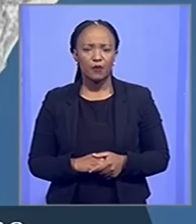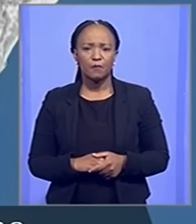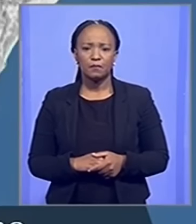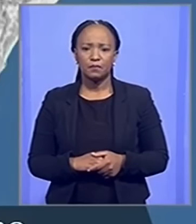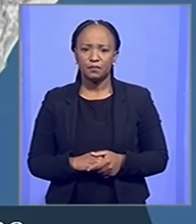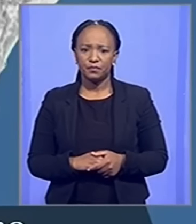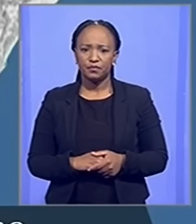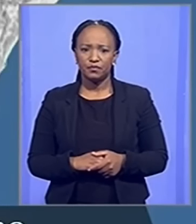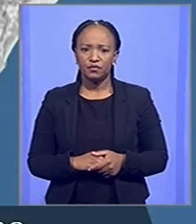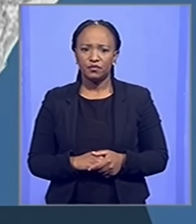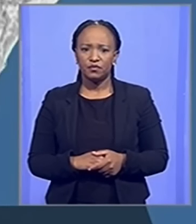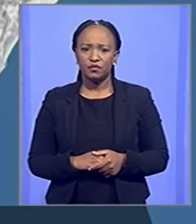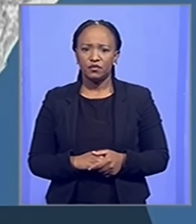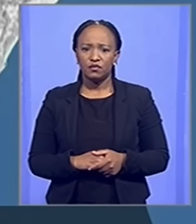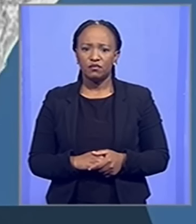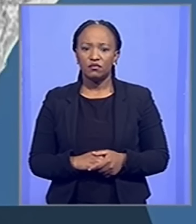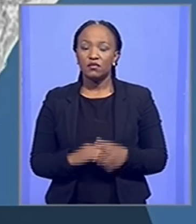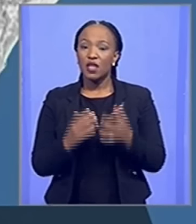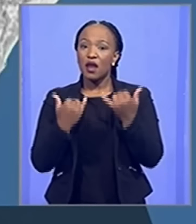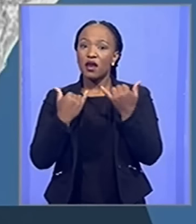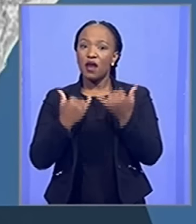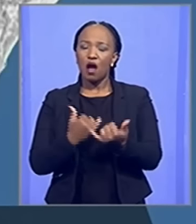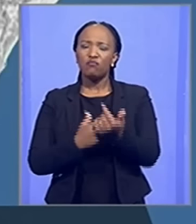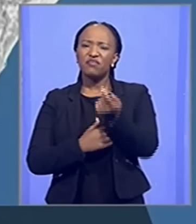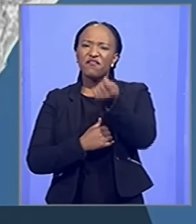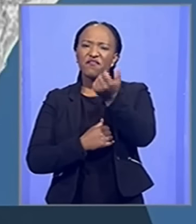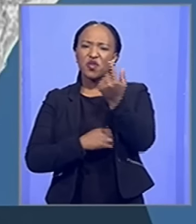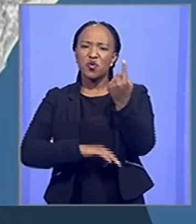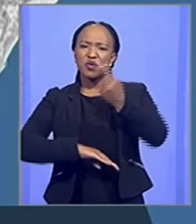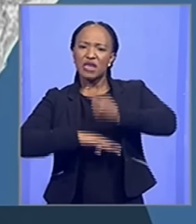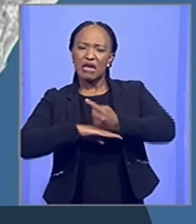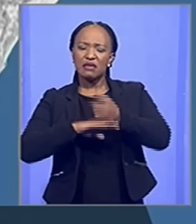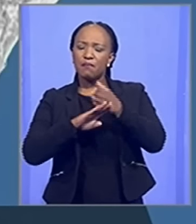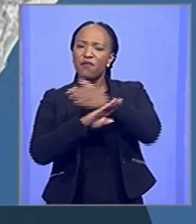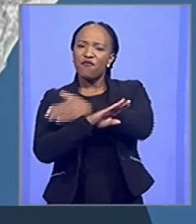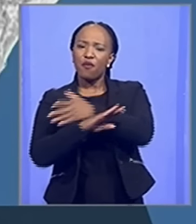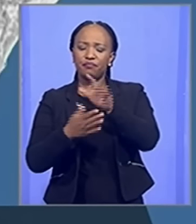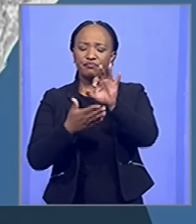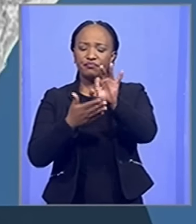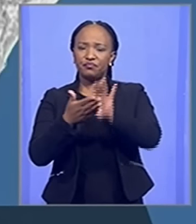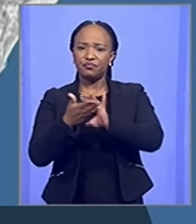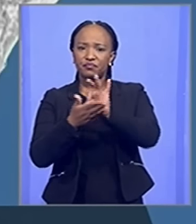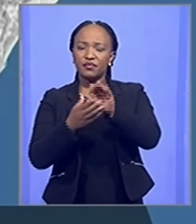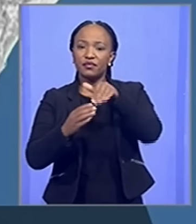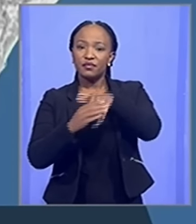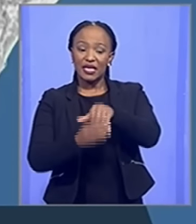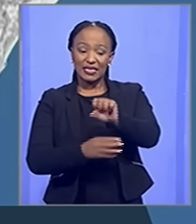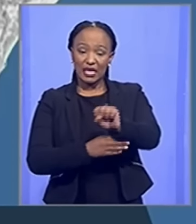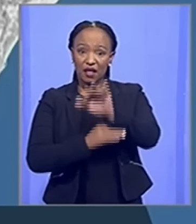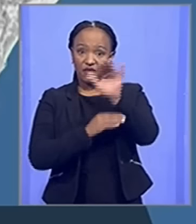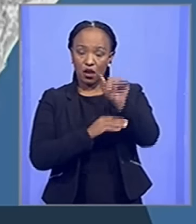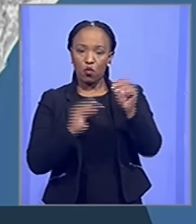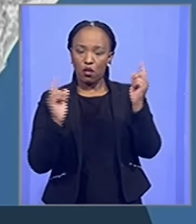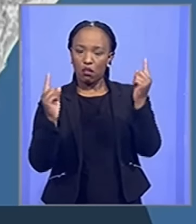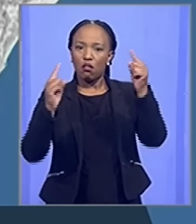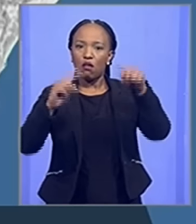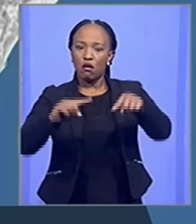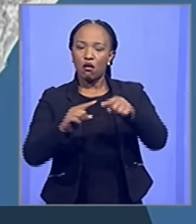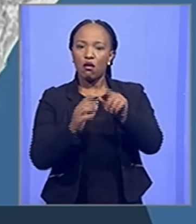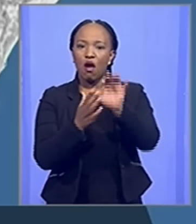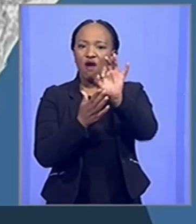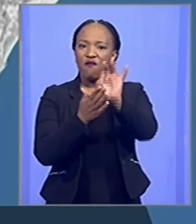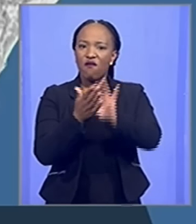Re re ipaakantse go setse fela matsatsinyana pele ga South Africans ba ya ditlhophong. Re simolola